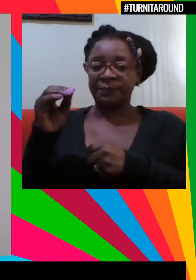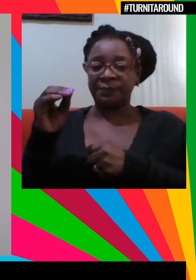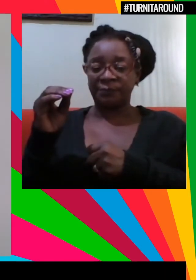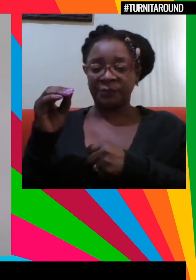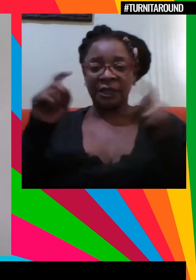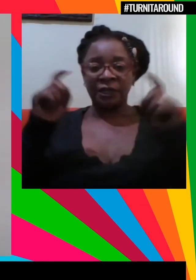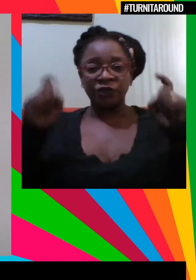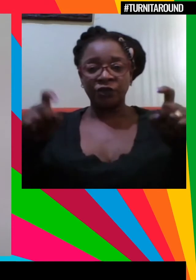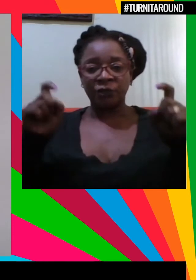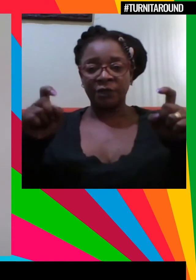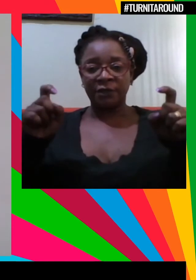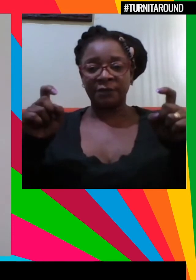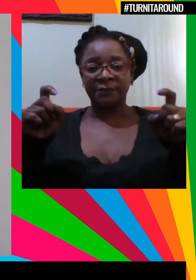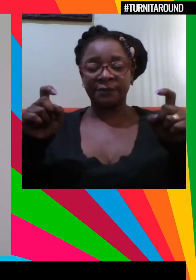should,